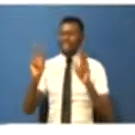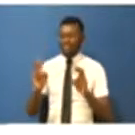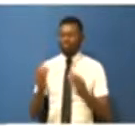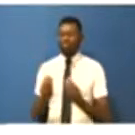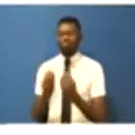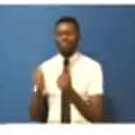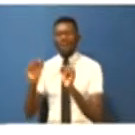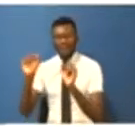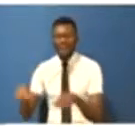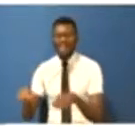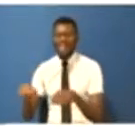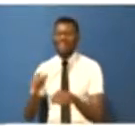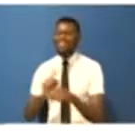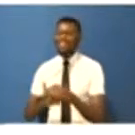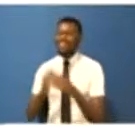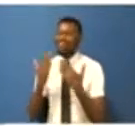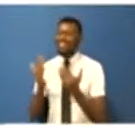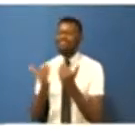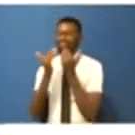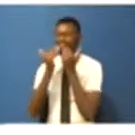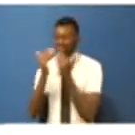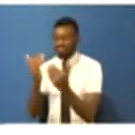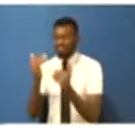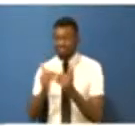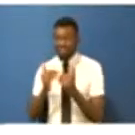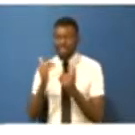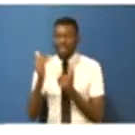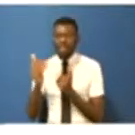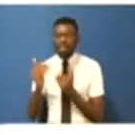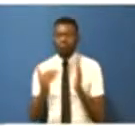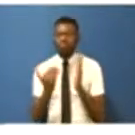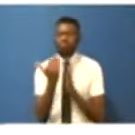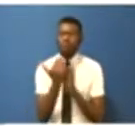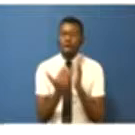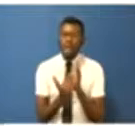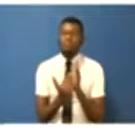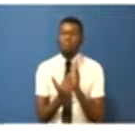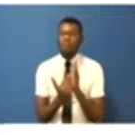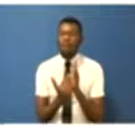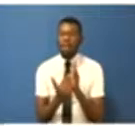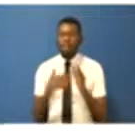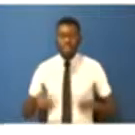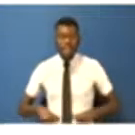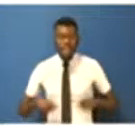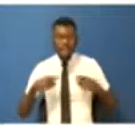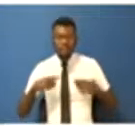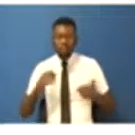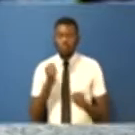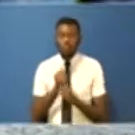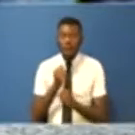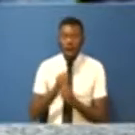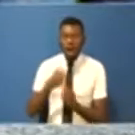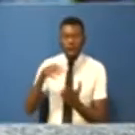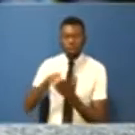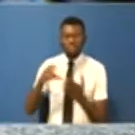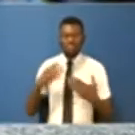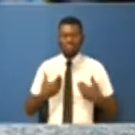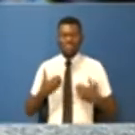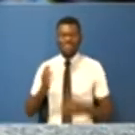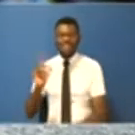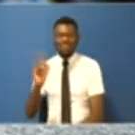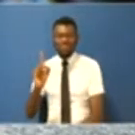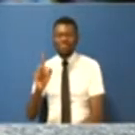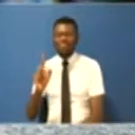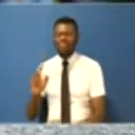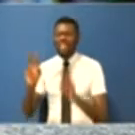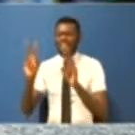time is up now let's move to the next section of this conversation that touches on the living and working conditions of residents of nairobi the